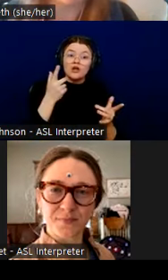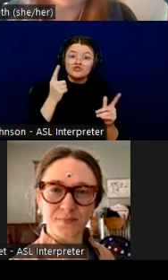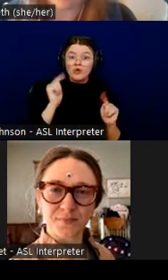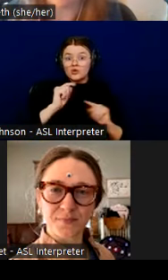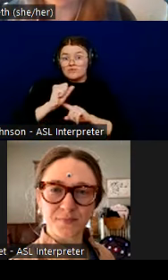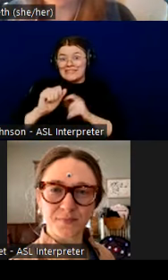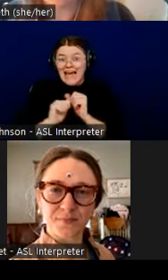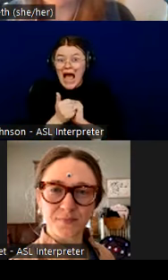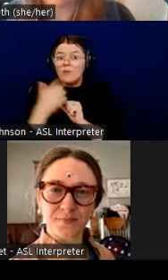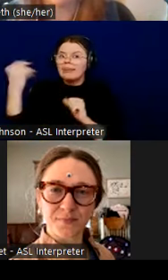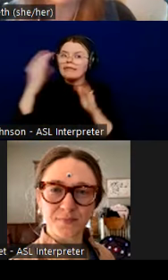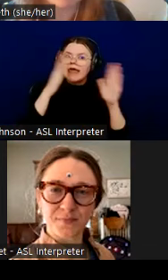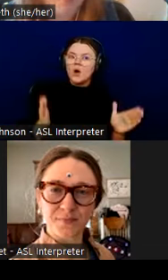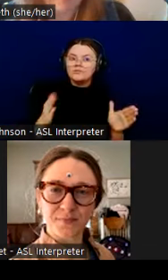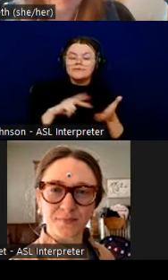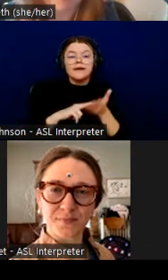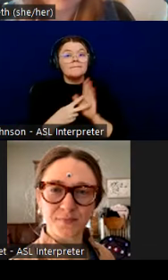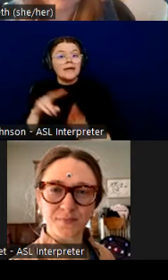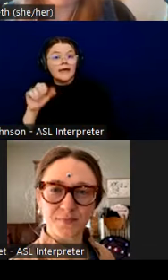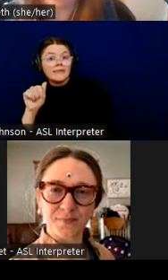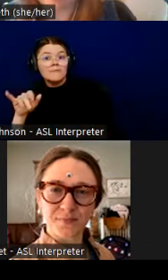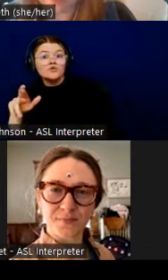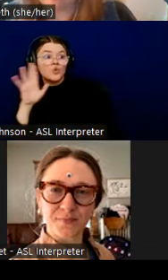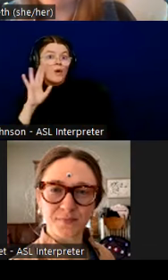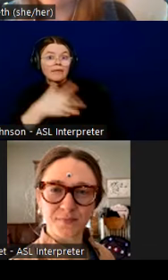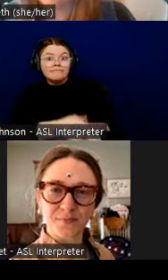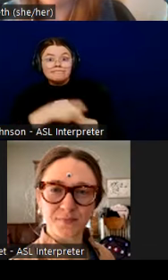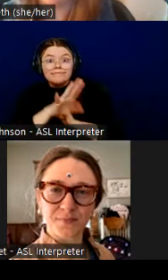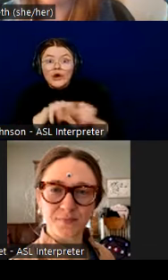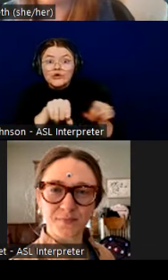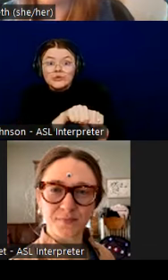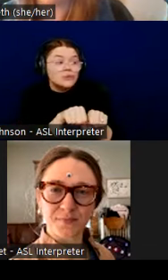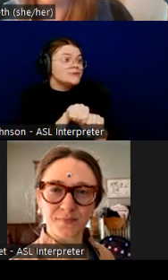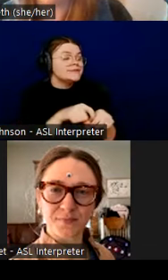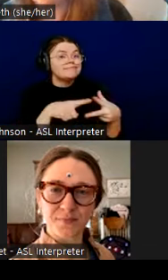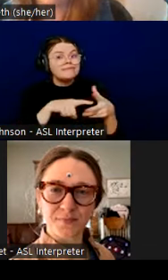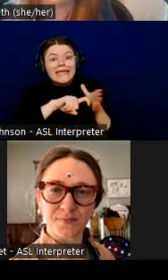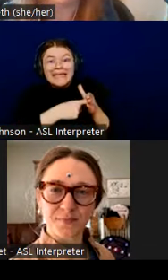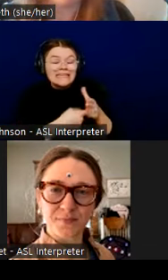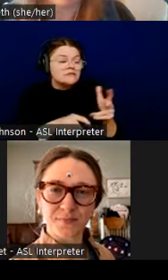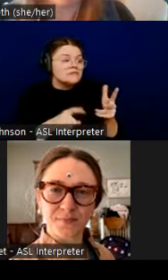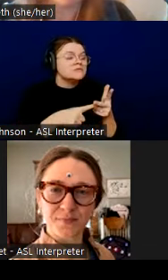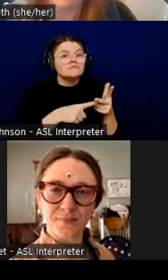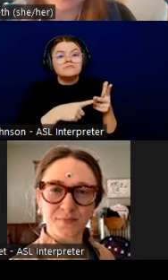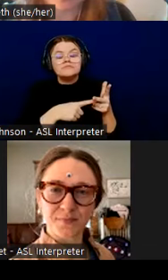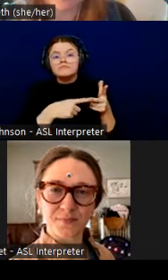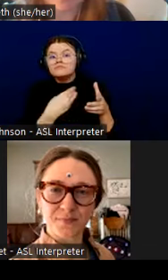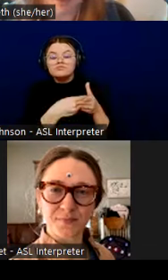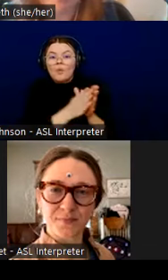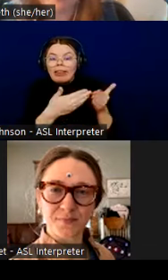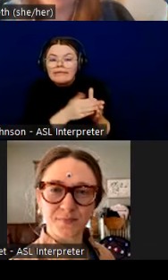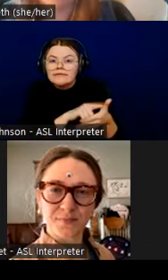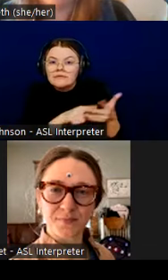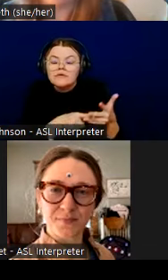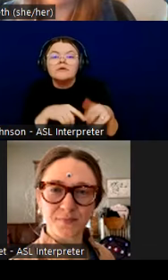bank cards and car keys to stop them from leaving the house. Or they'll pull the phone out of the wall to prevent calling